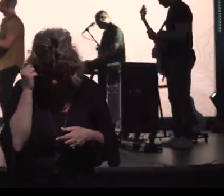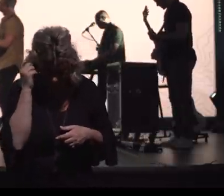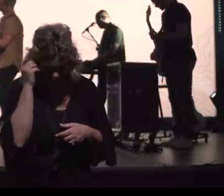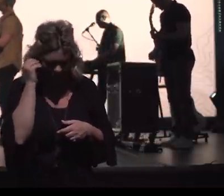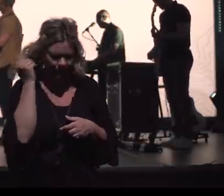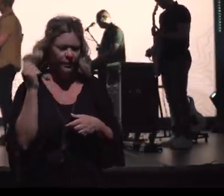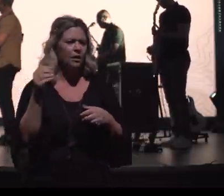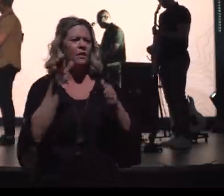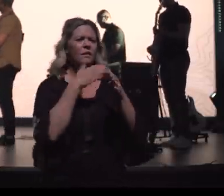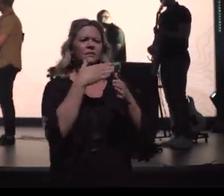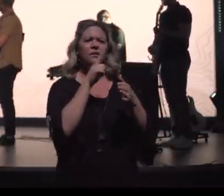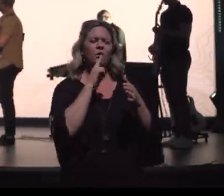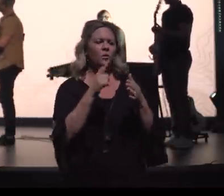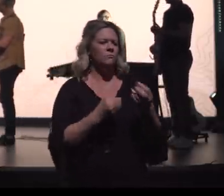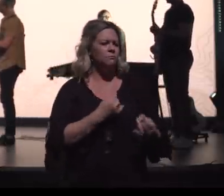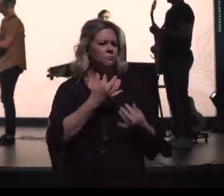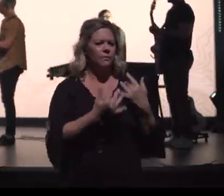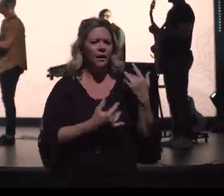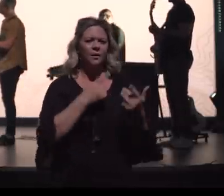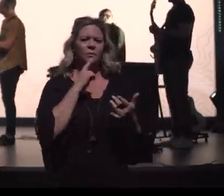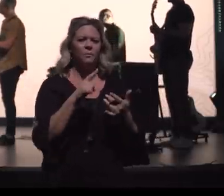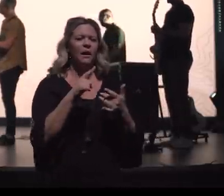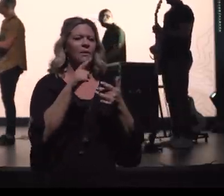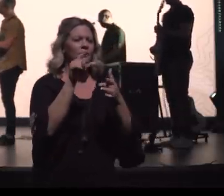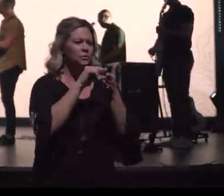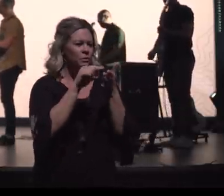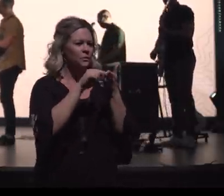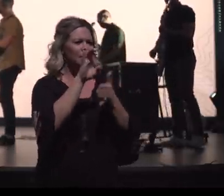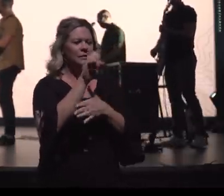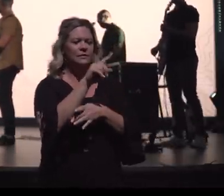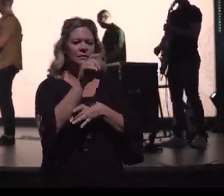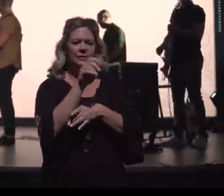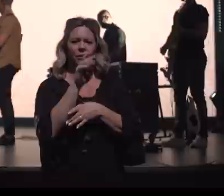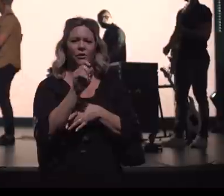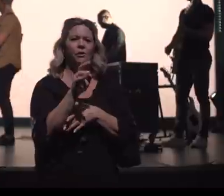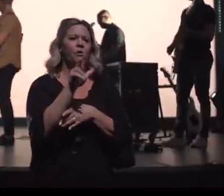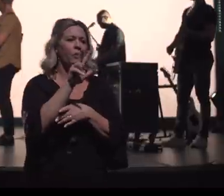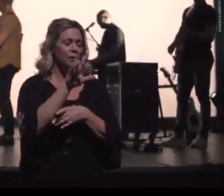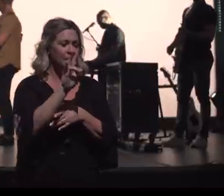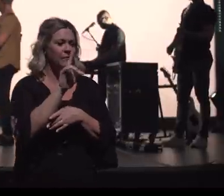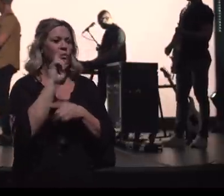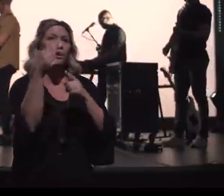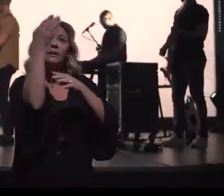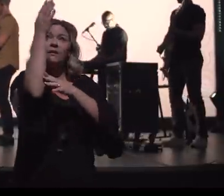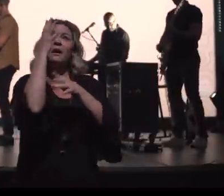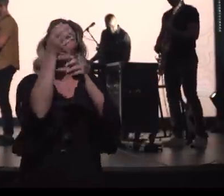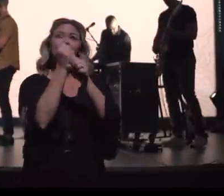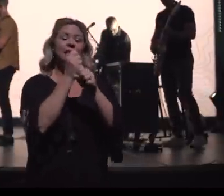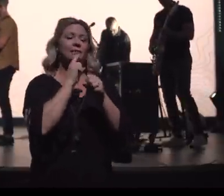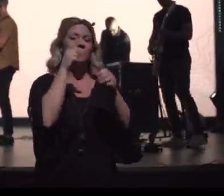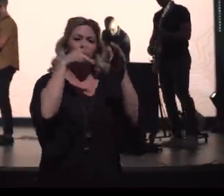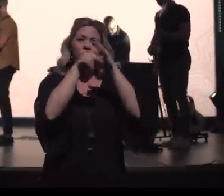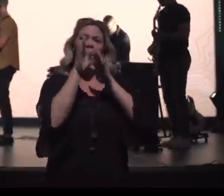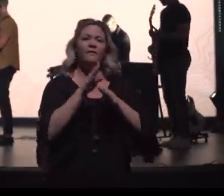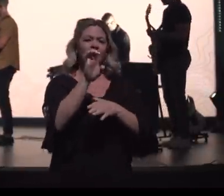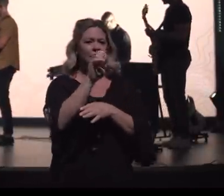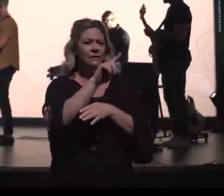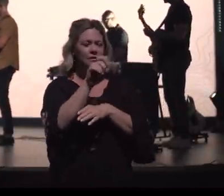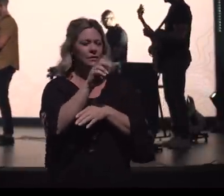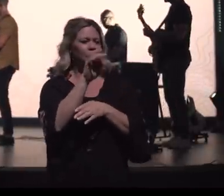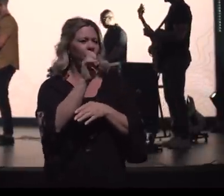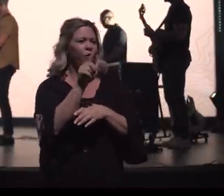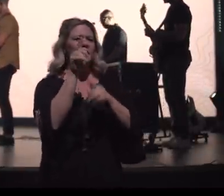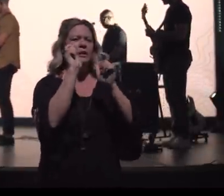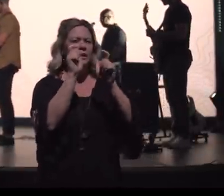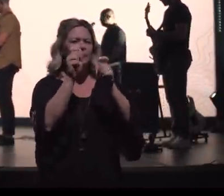That song was inspired by this passage of scripture, Ezekiel chapter 37, where God takes the prophet Ezekiel and gives him this